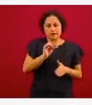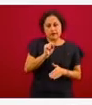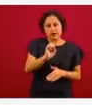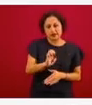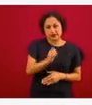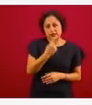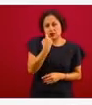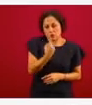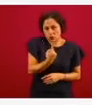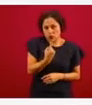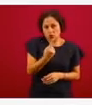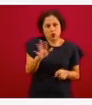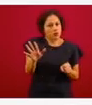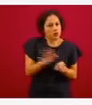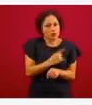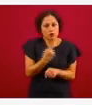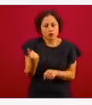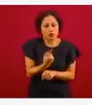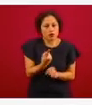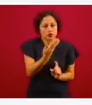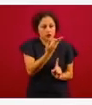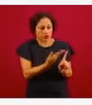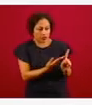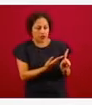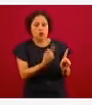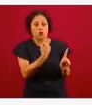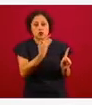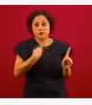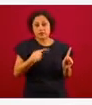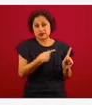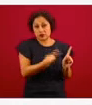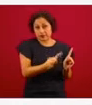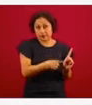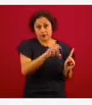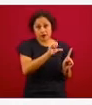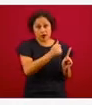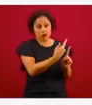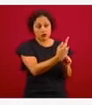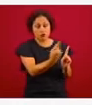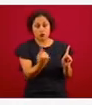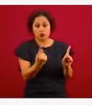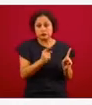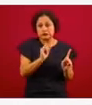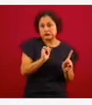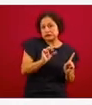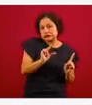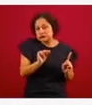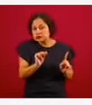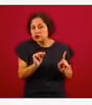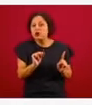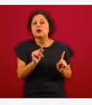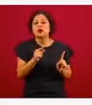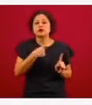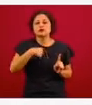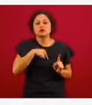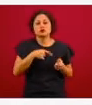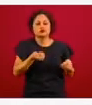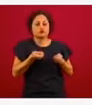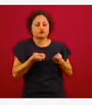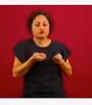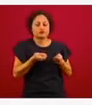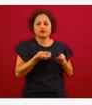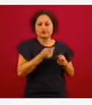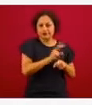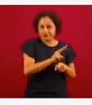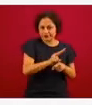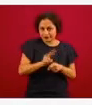phase. Remember, we started at phase 1, and we have measures that were associated with